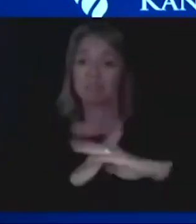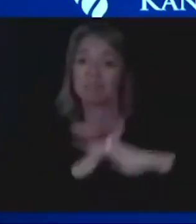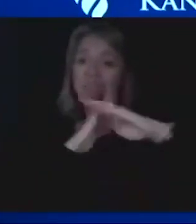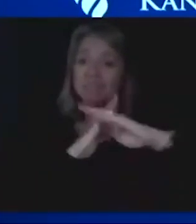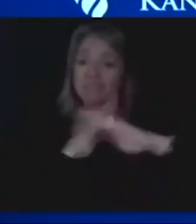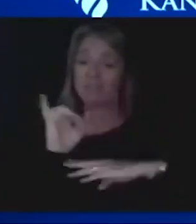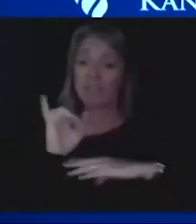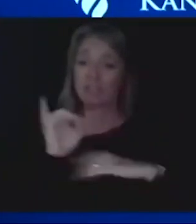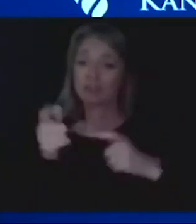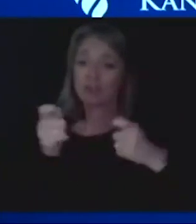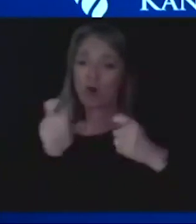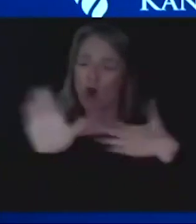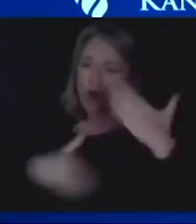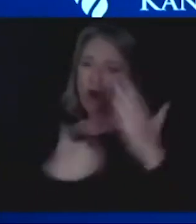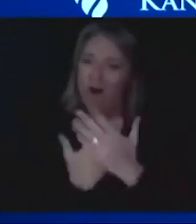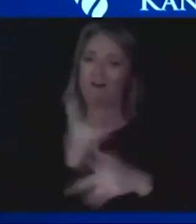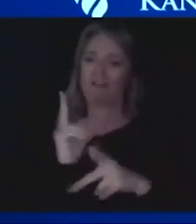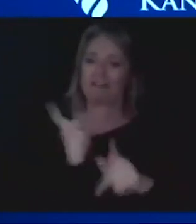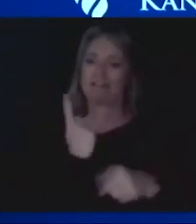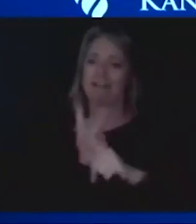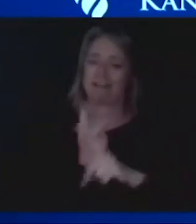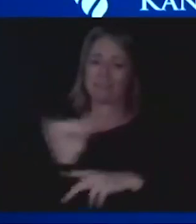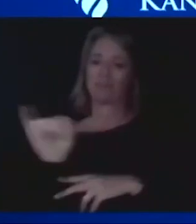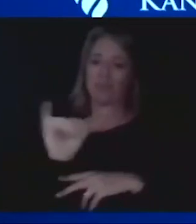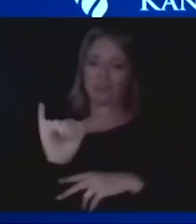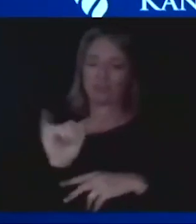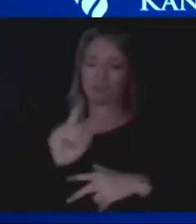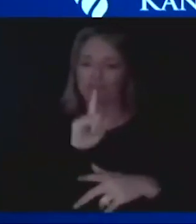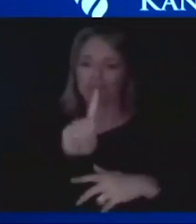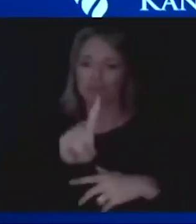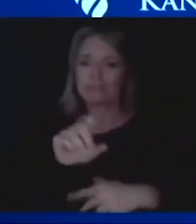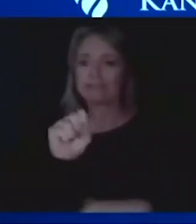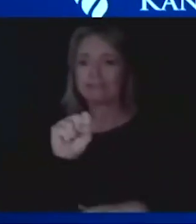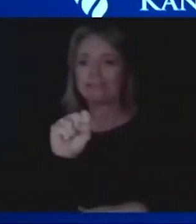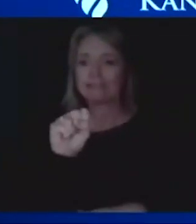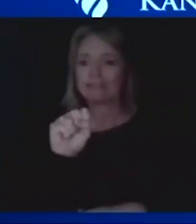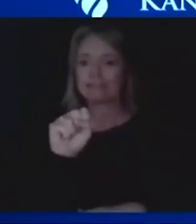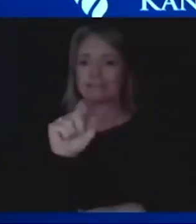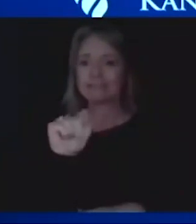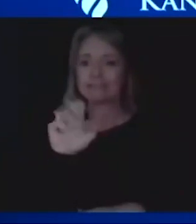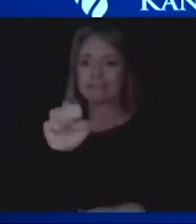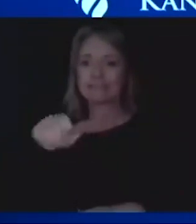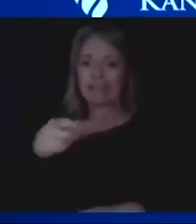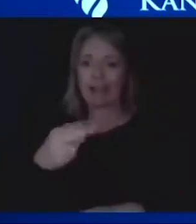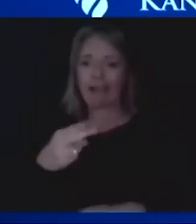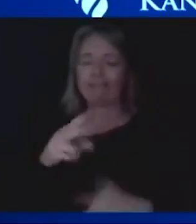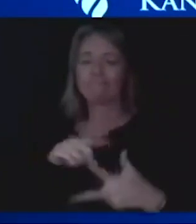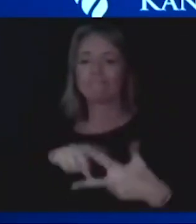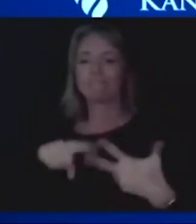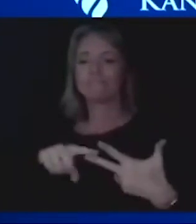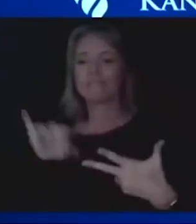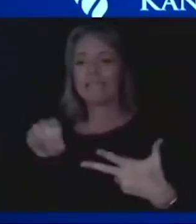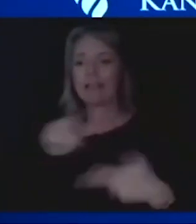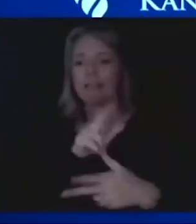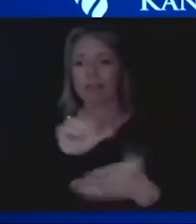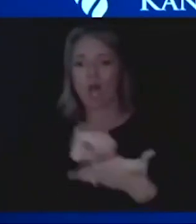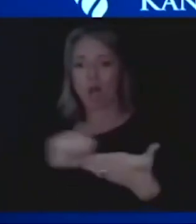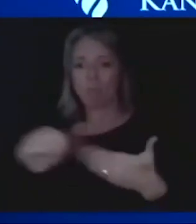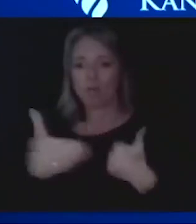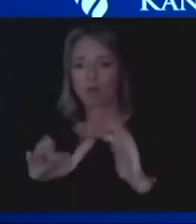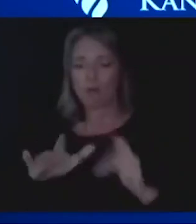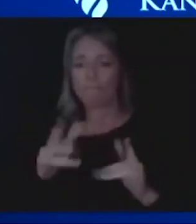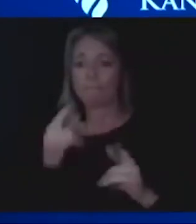whether it's really bad staff, or it's in the operating room, or wherever. I mean, masking clearly makes a